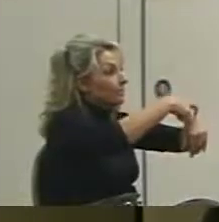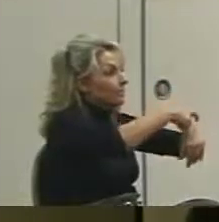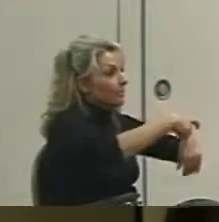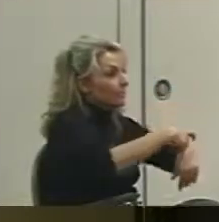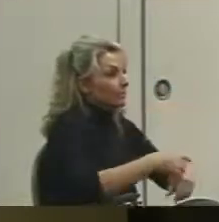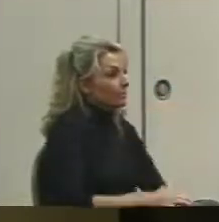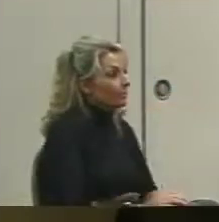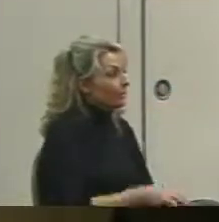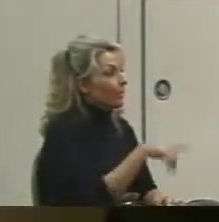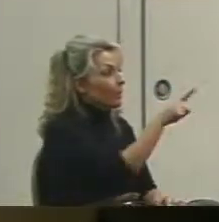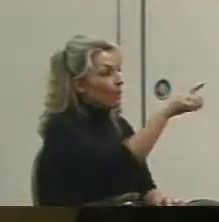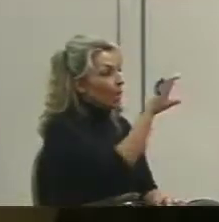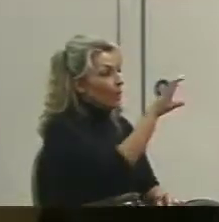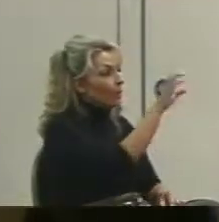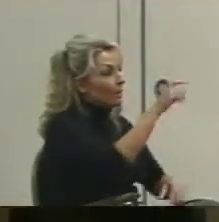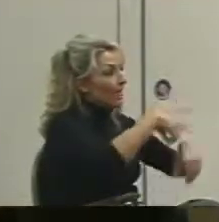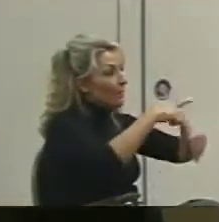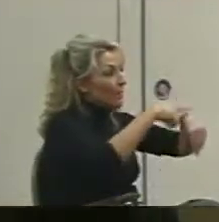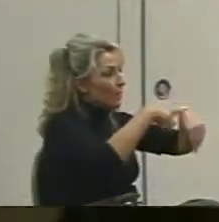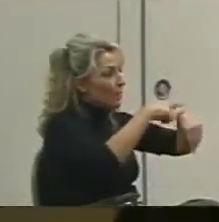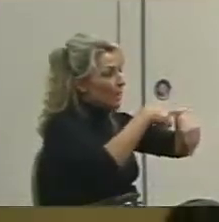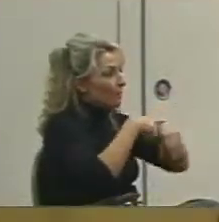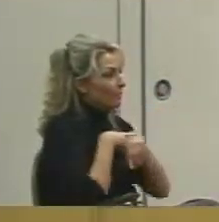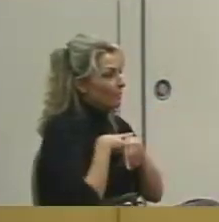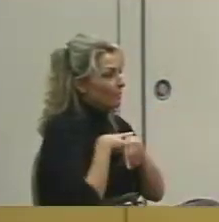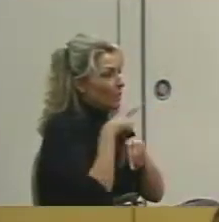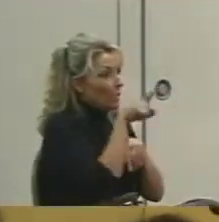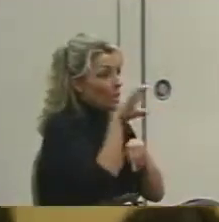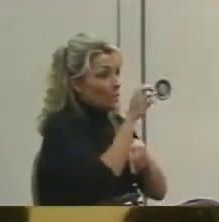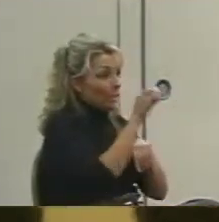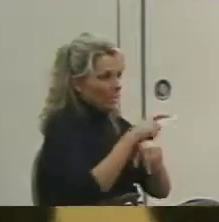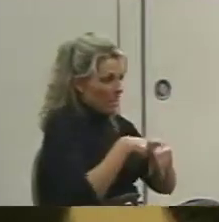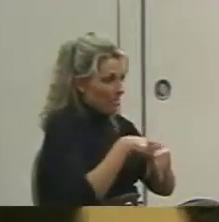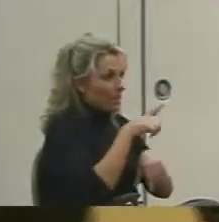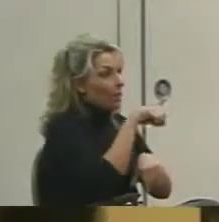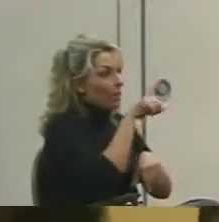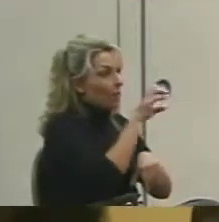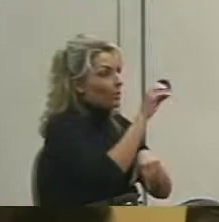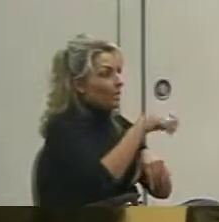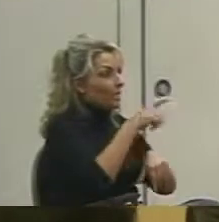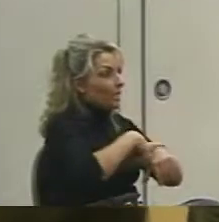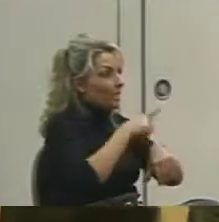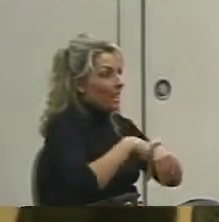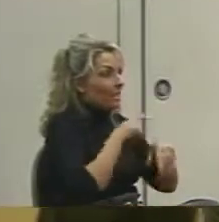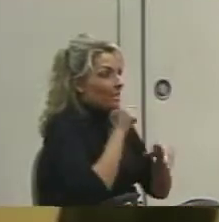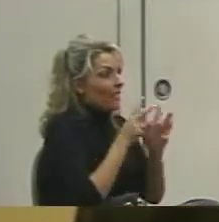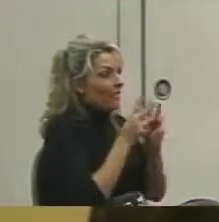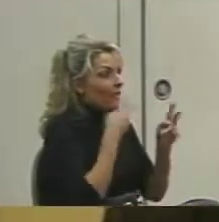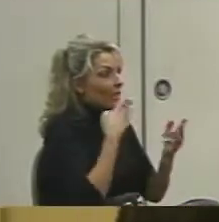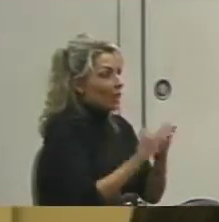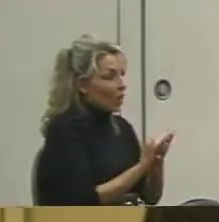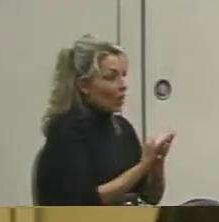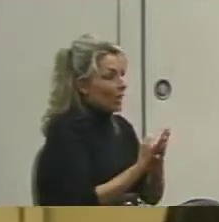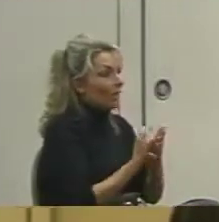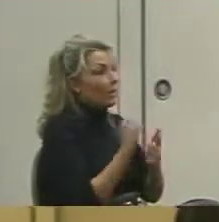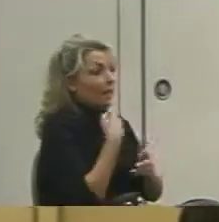Even the 100% of the time isn't very good because what that says is, I will monitor